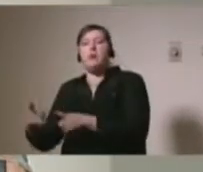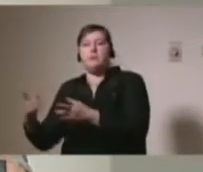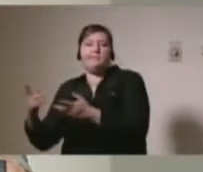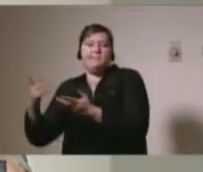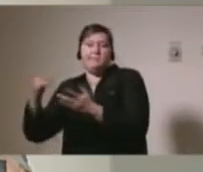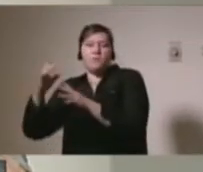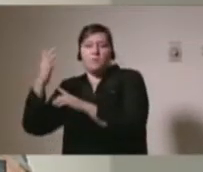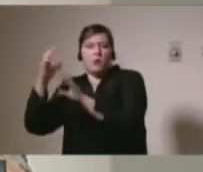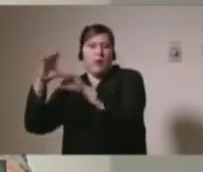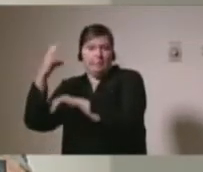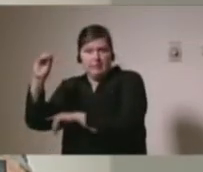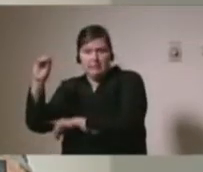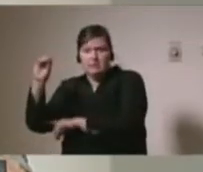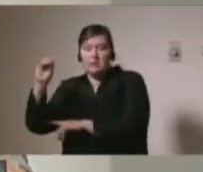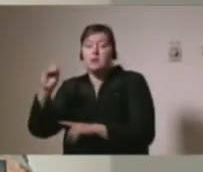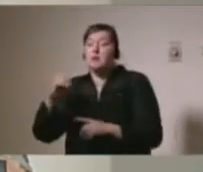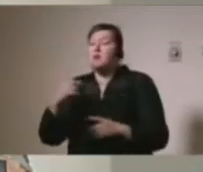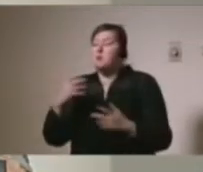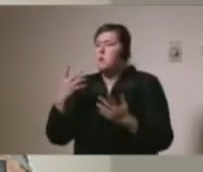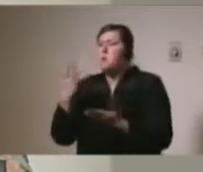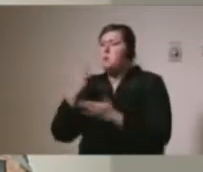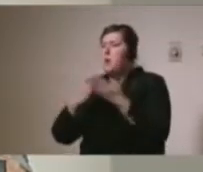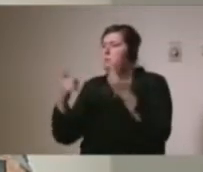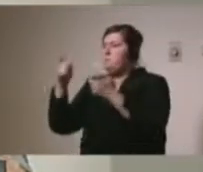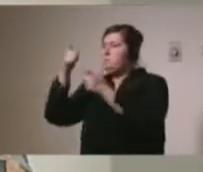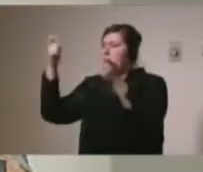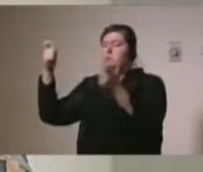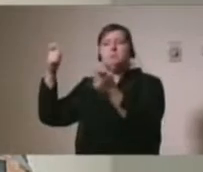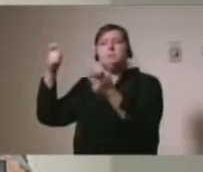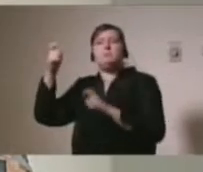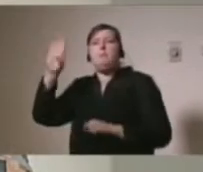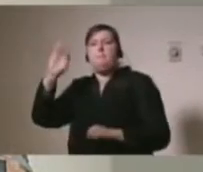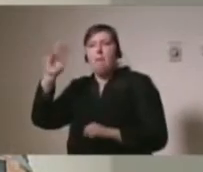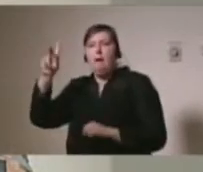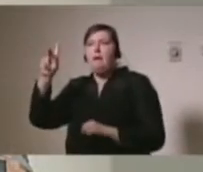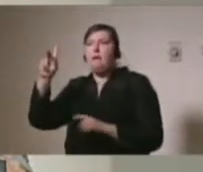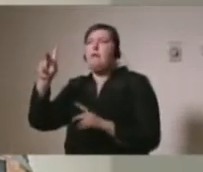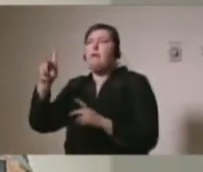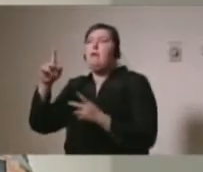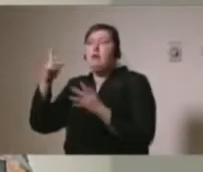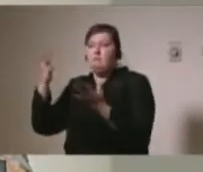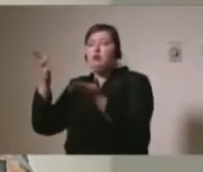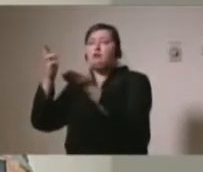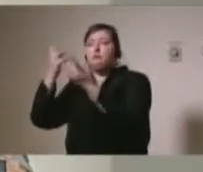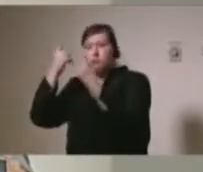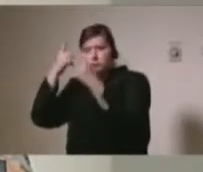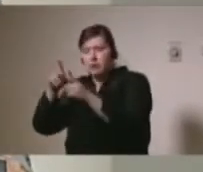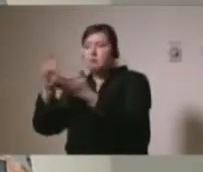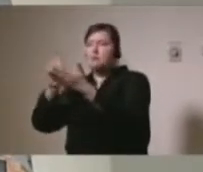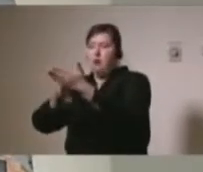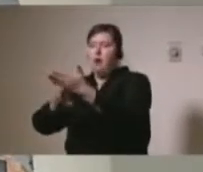agreements with some of the large banking groups, such as Deutsche Bank,